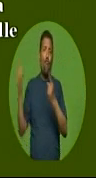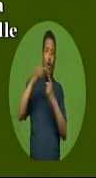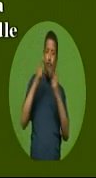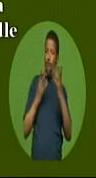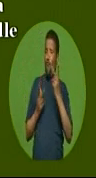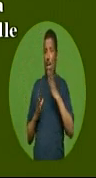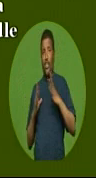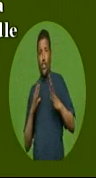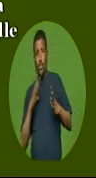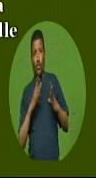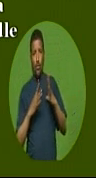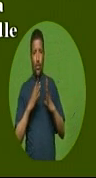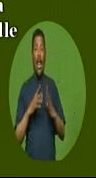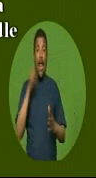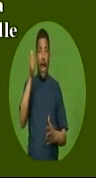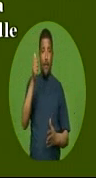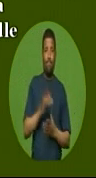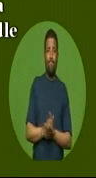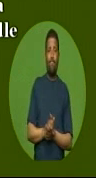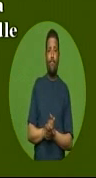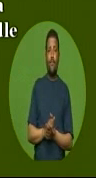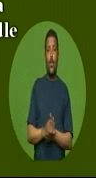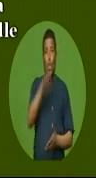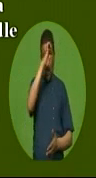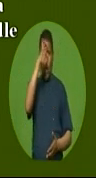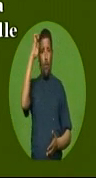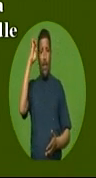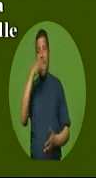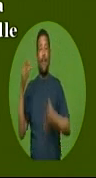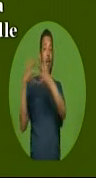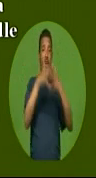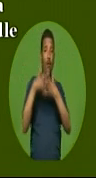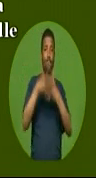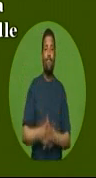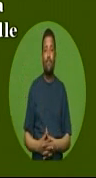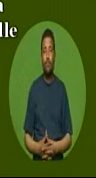vacation? A. Europe and America.